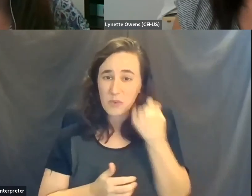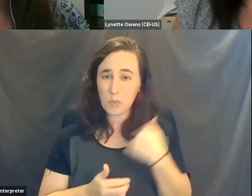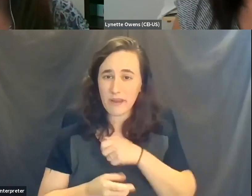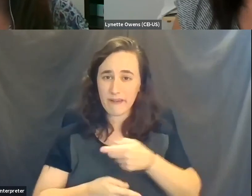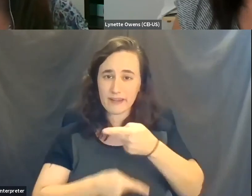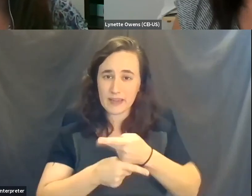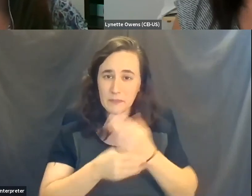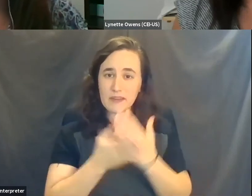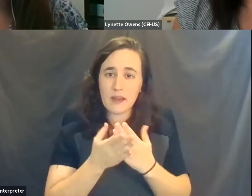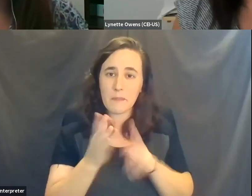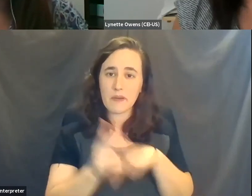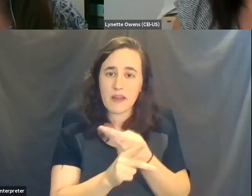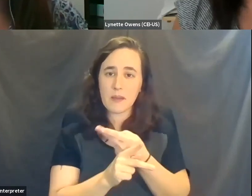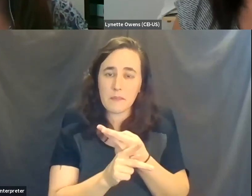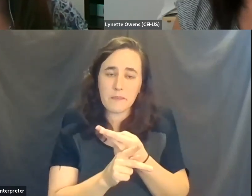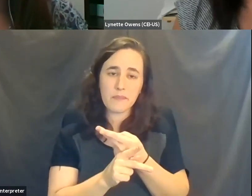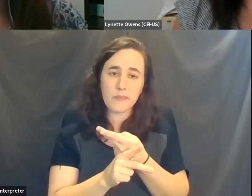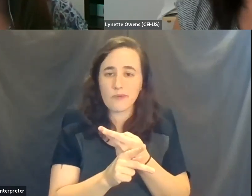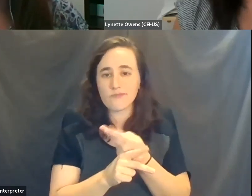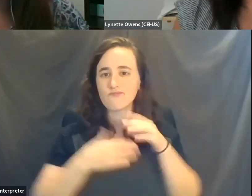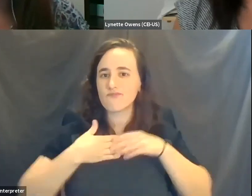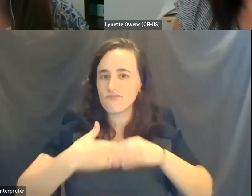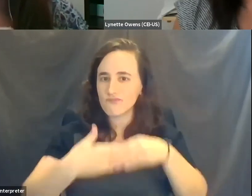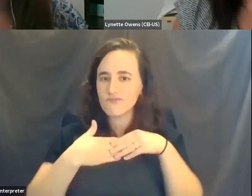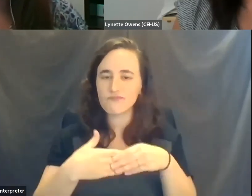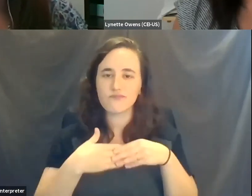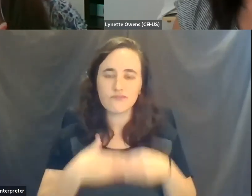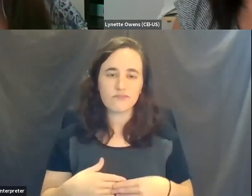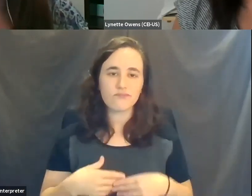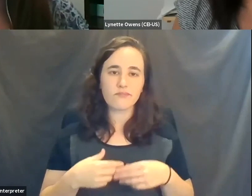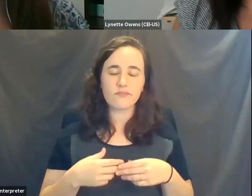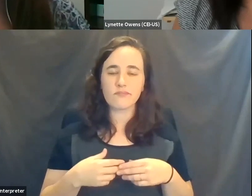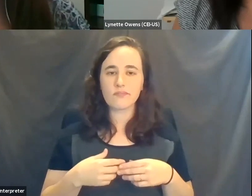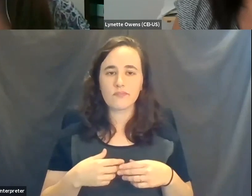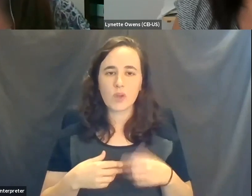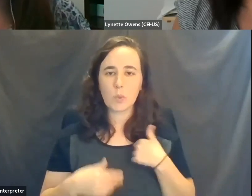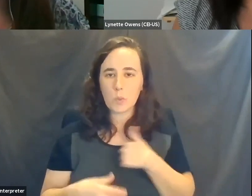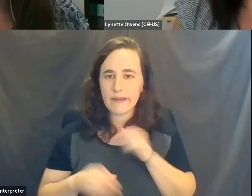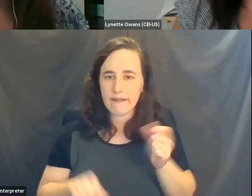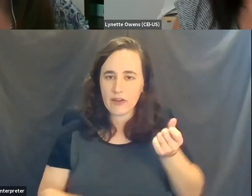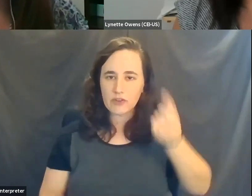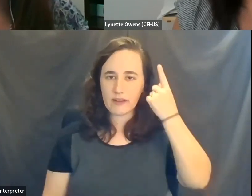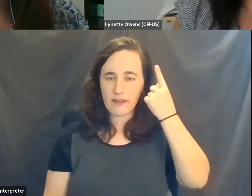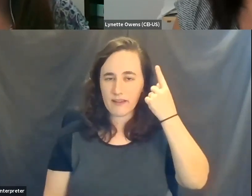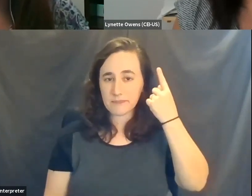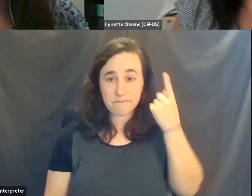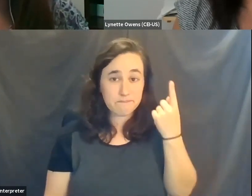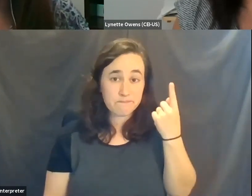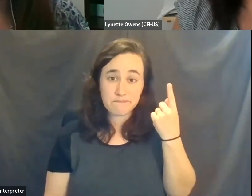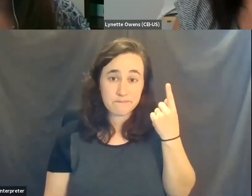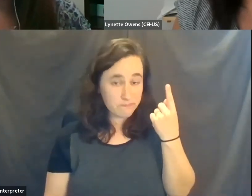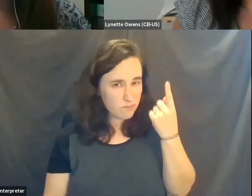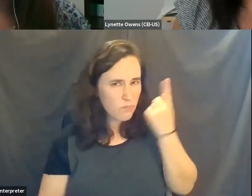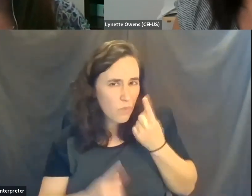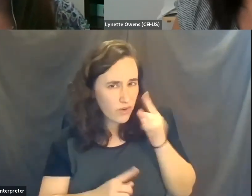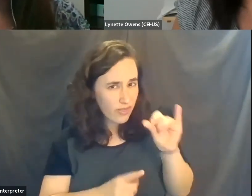an opportunity to play with that and to understand, like, do you work better in the